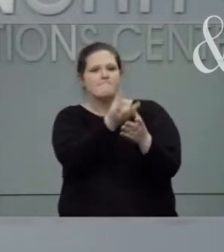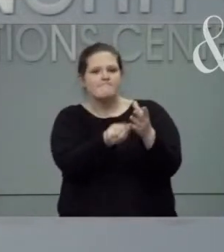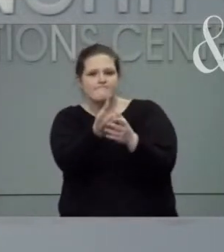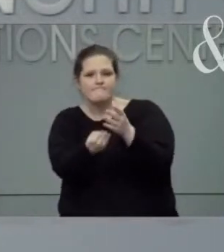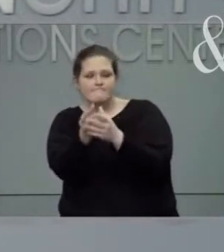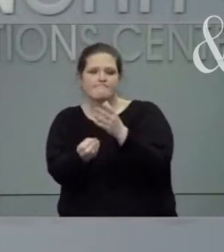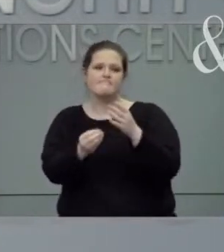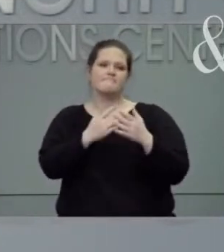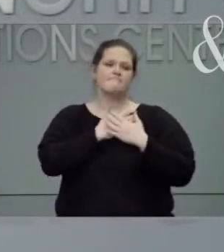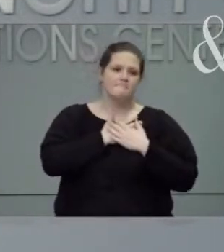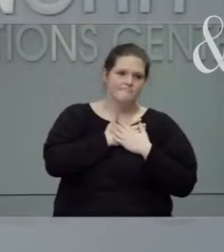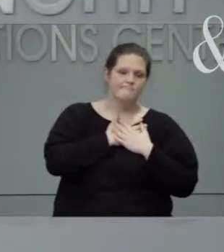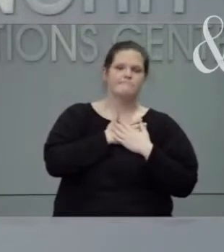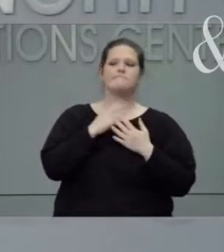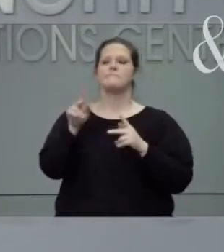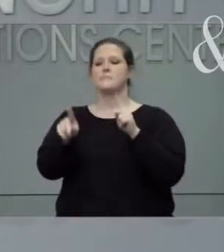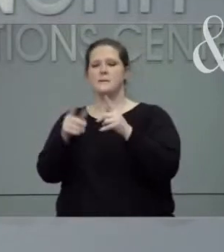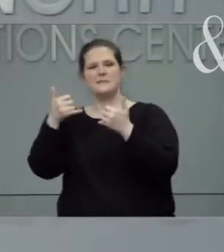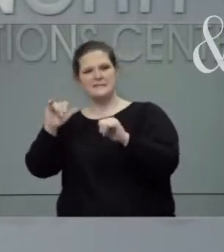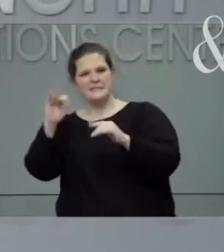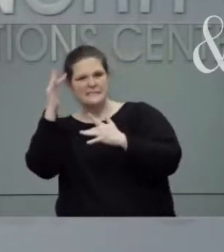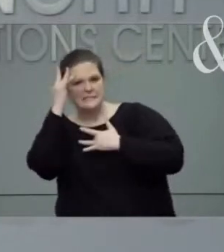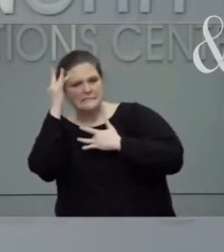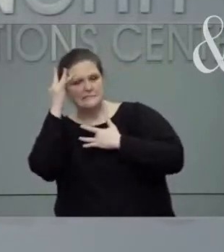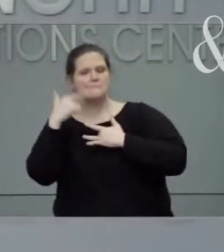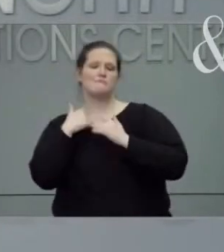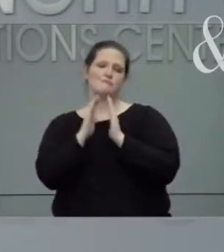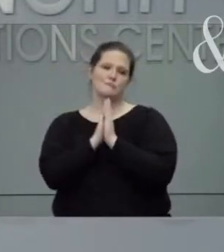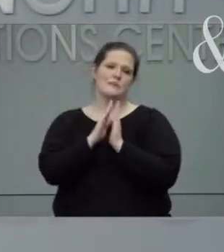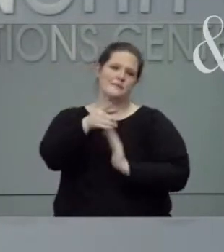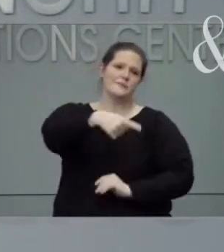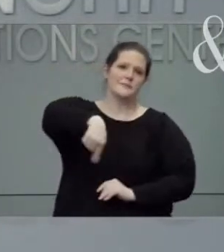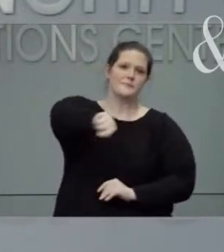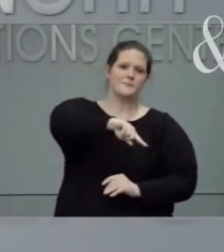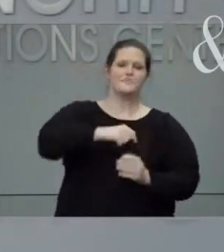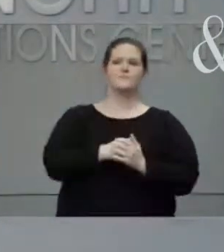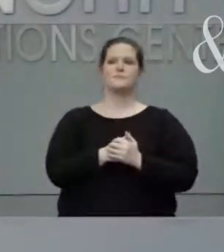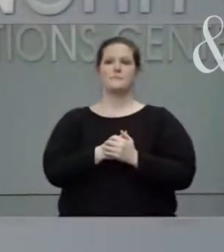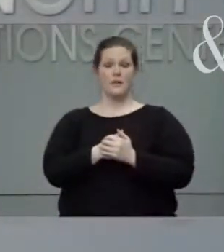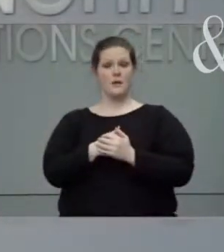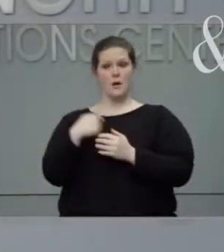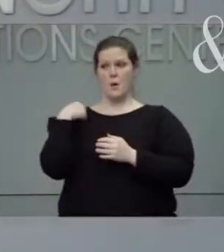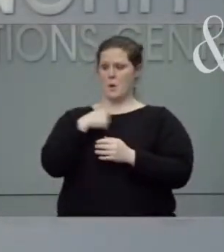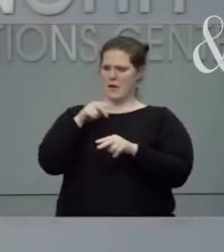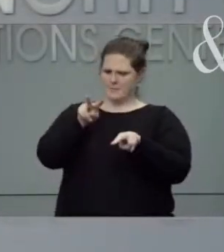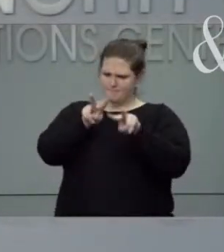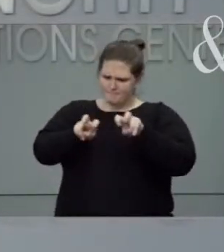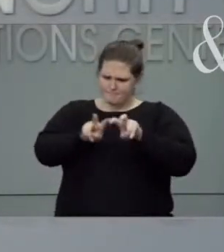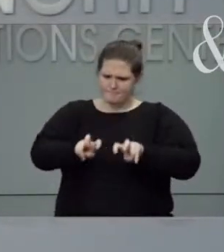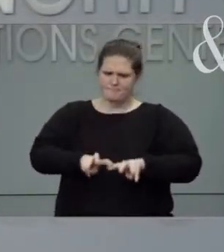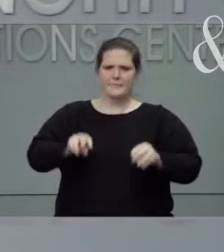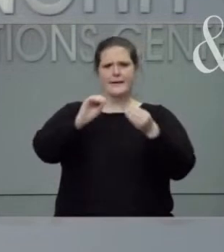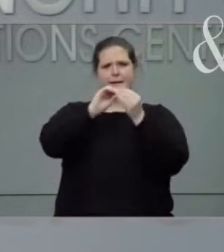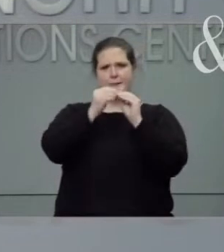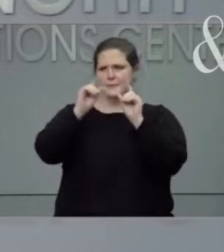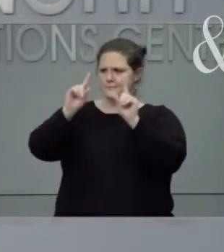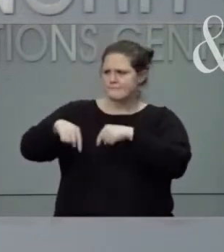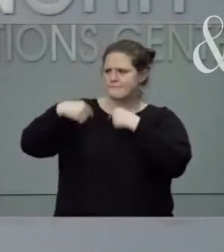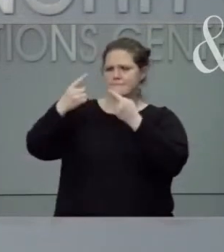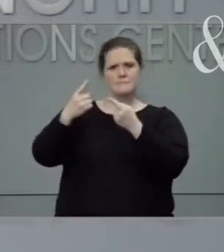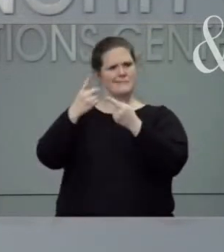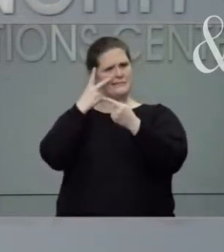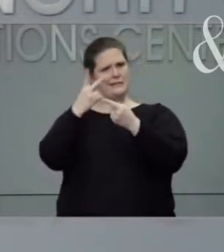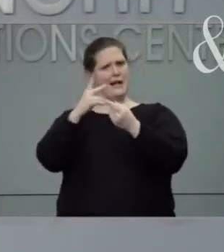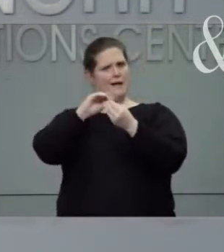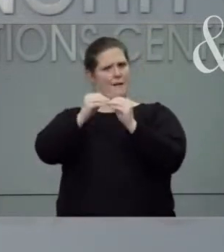virus. Today, we are still seeing improvement with our COVID-19 metrics, and that's great news. As you